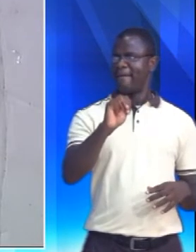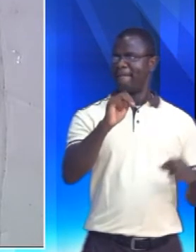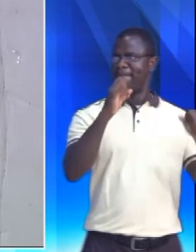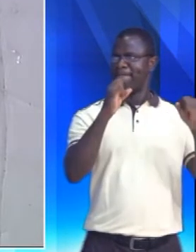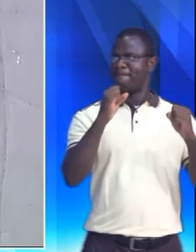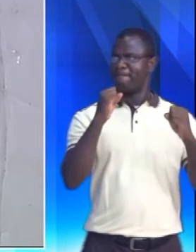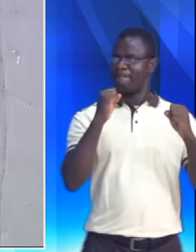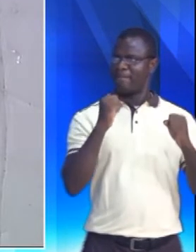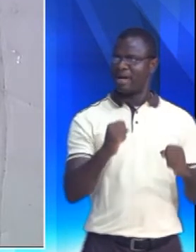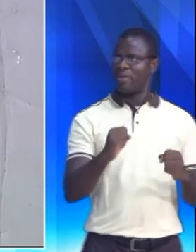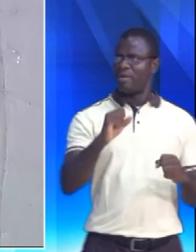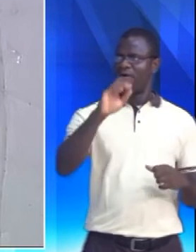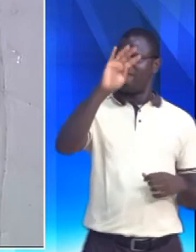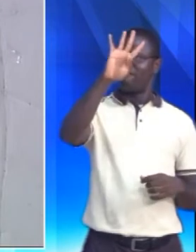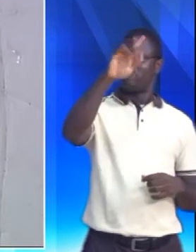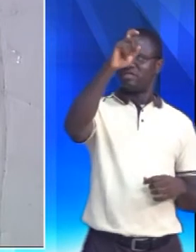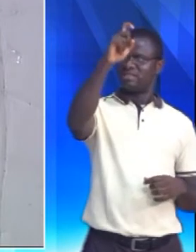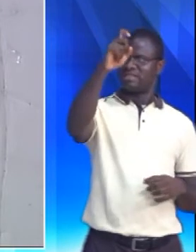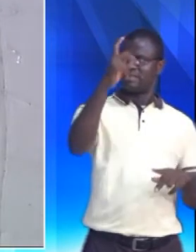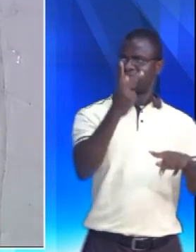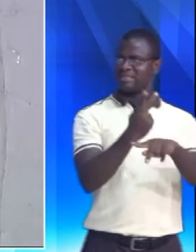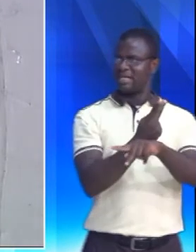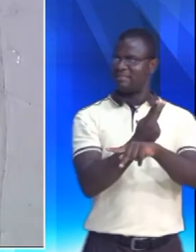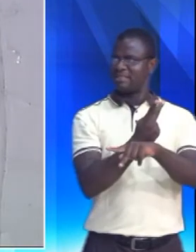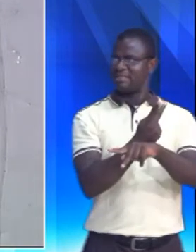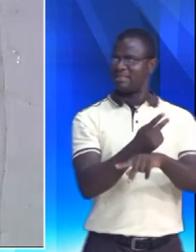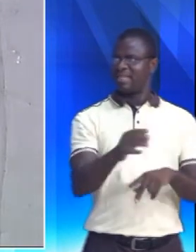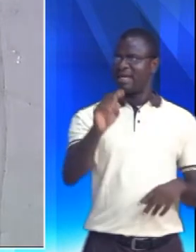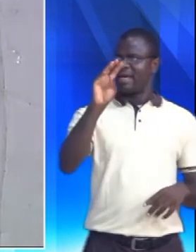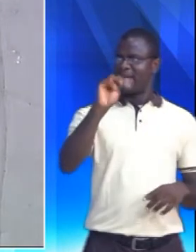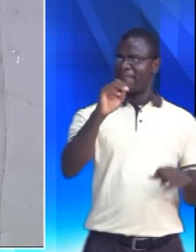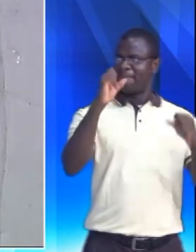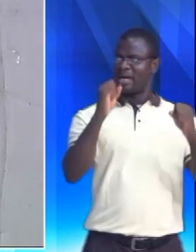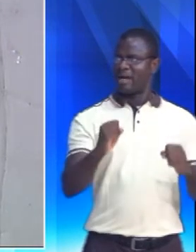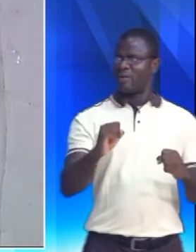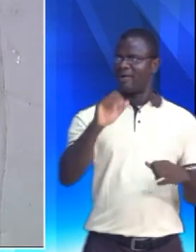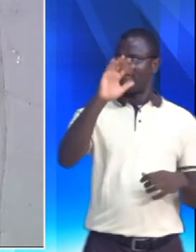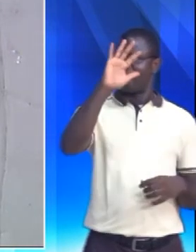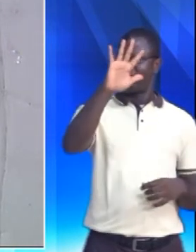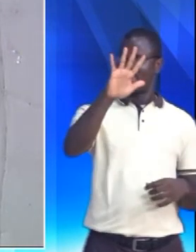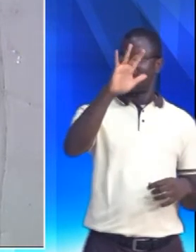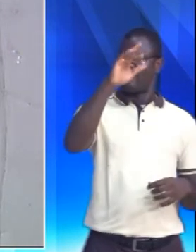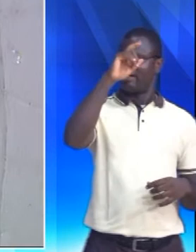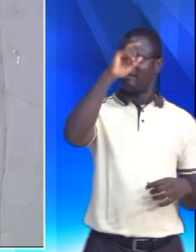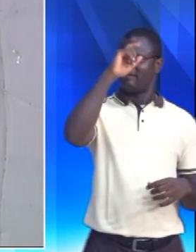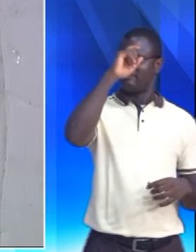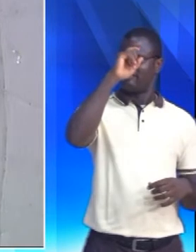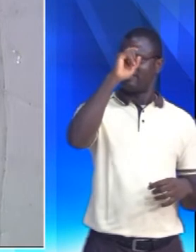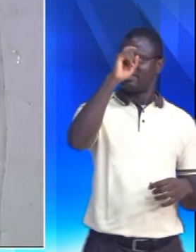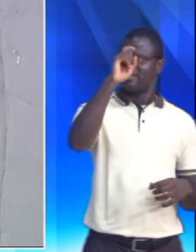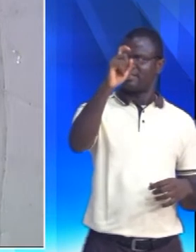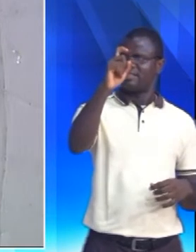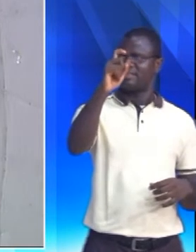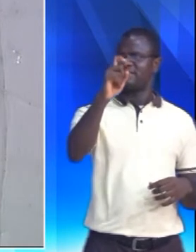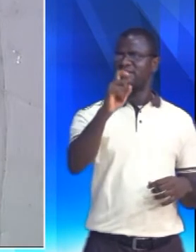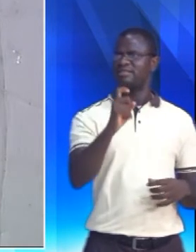of 5x. Here, m is